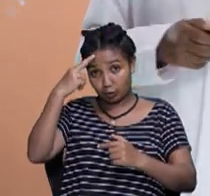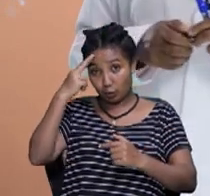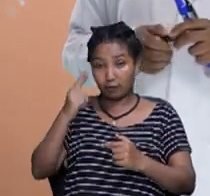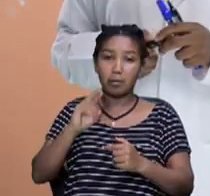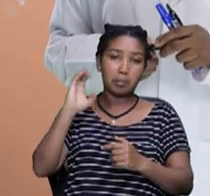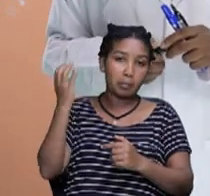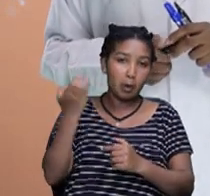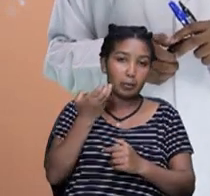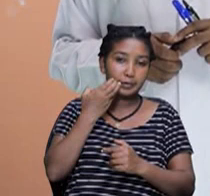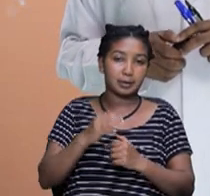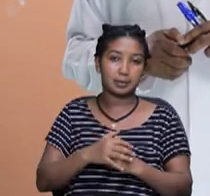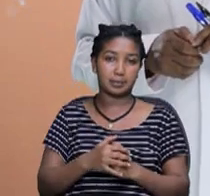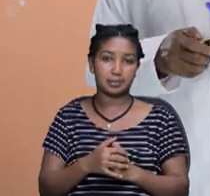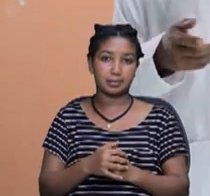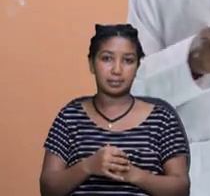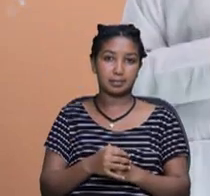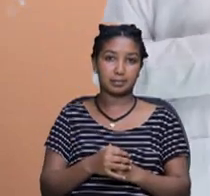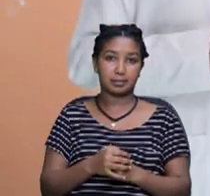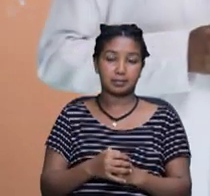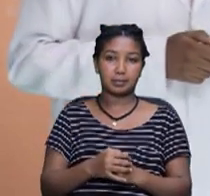being obese.